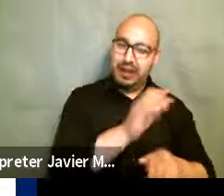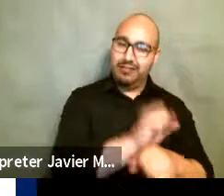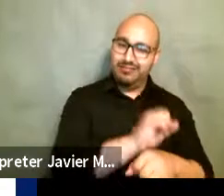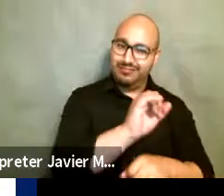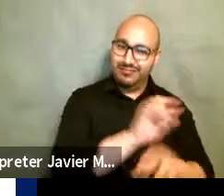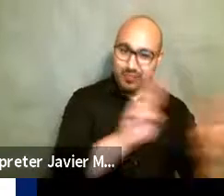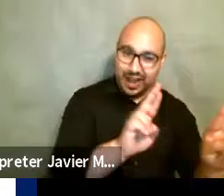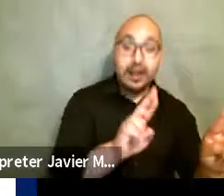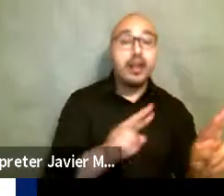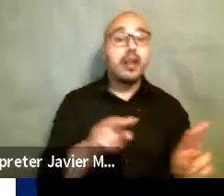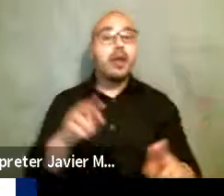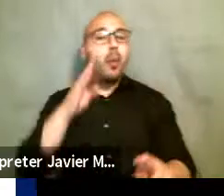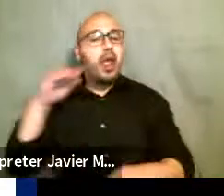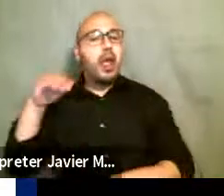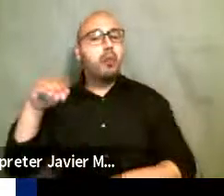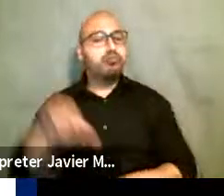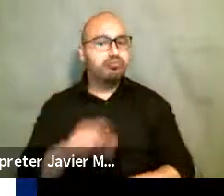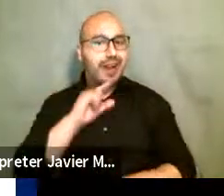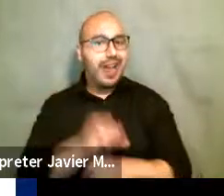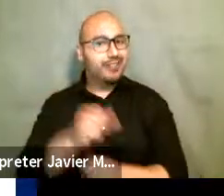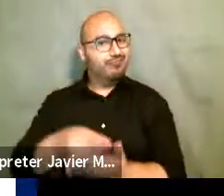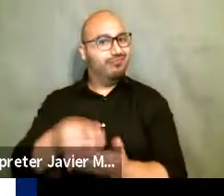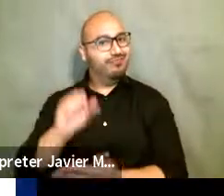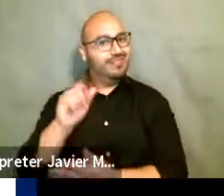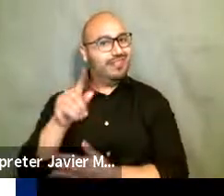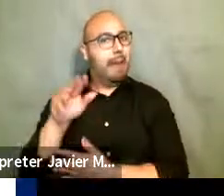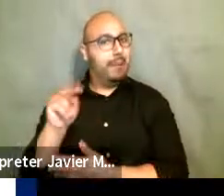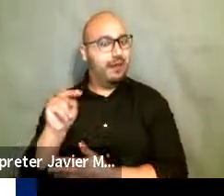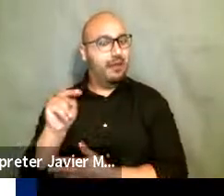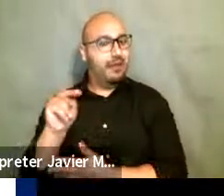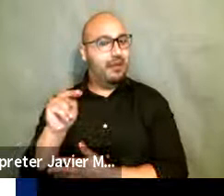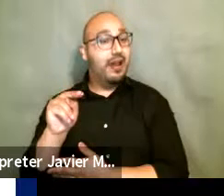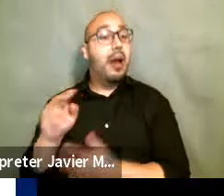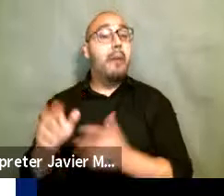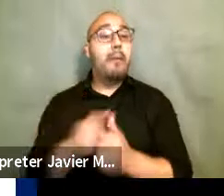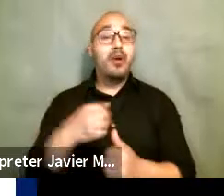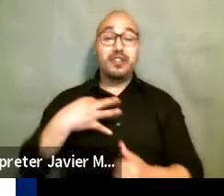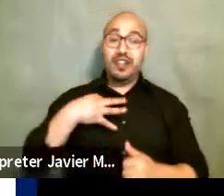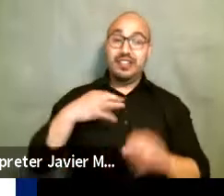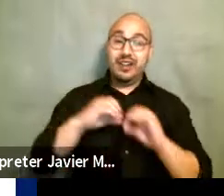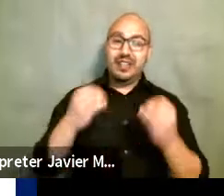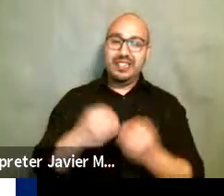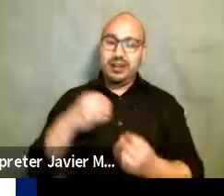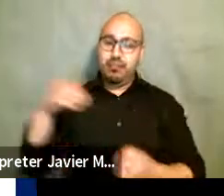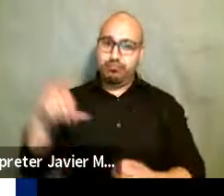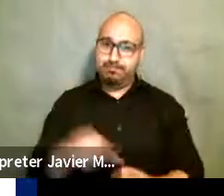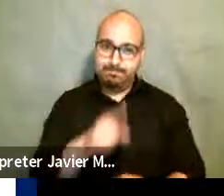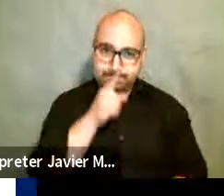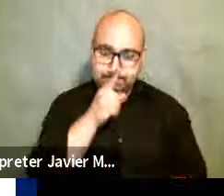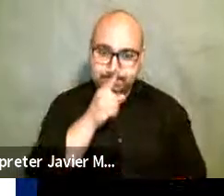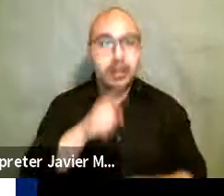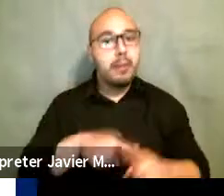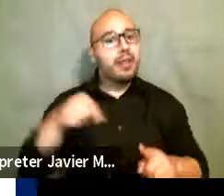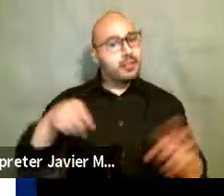stipend. It's not very often where you hear volunteer opportunities that pay you for volunteering with them. But